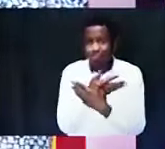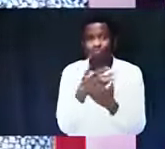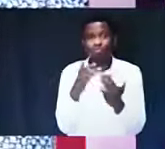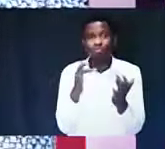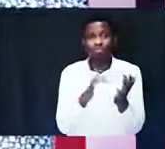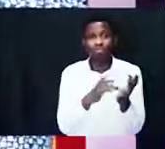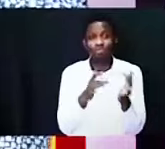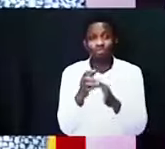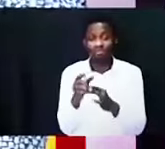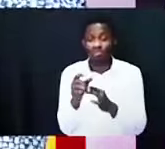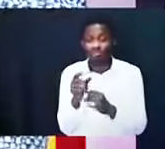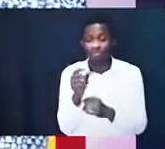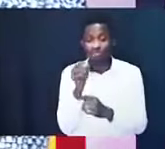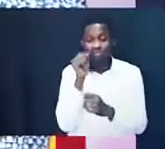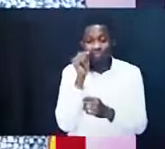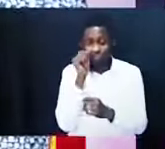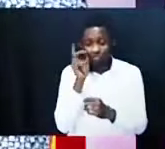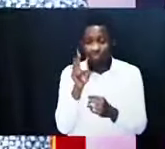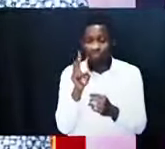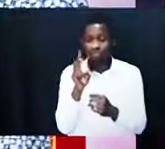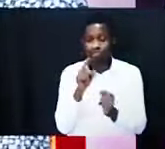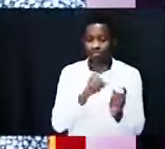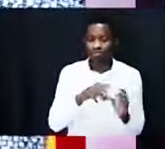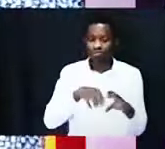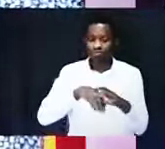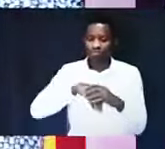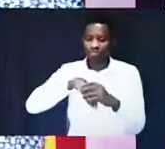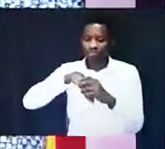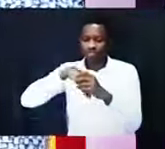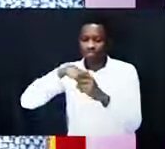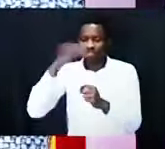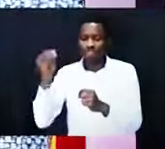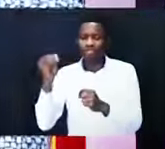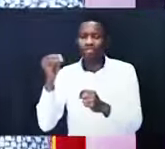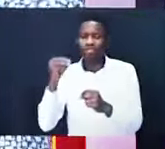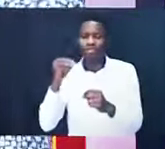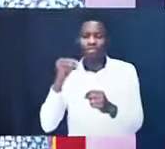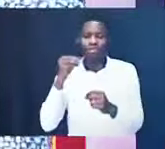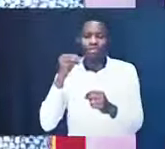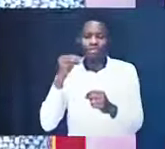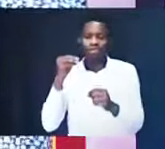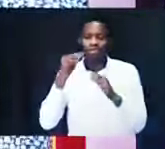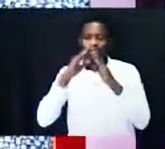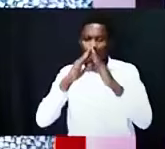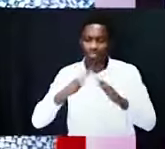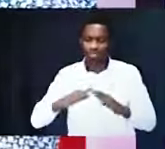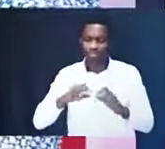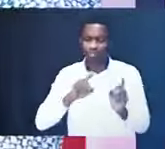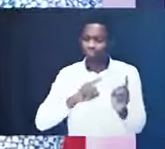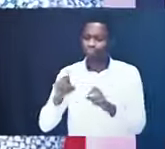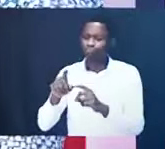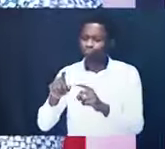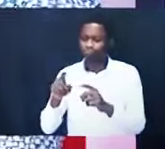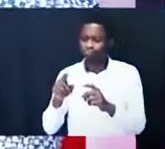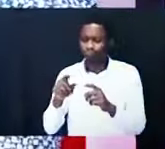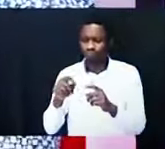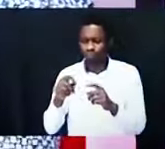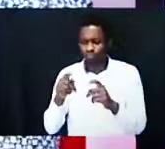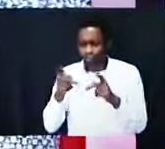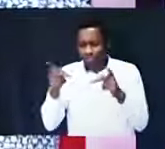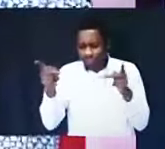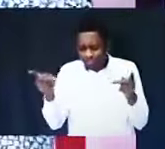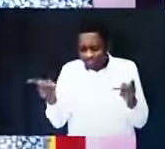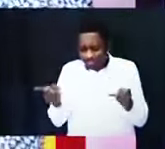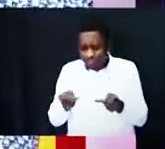Jesus got up, left the house, went off to a solitary place where